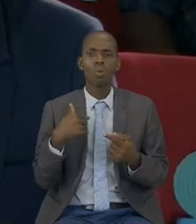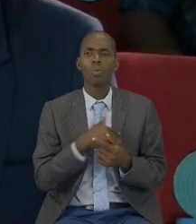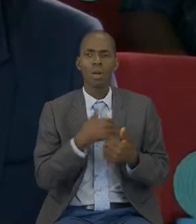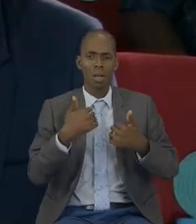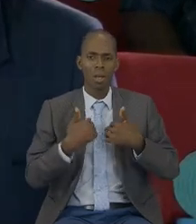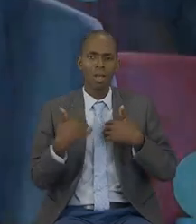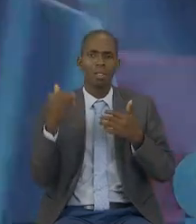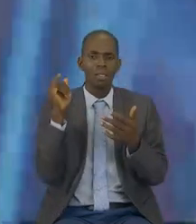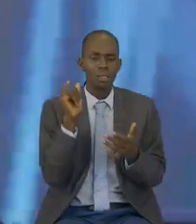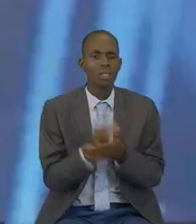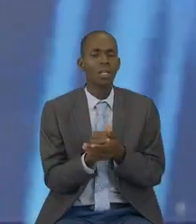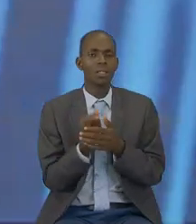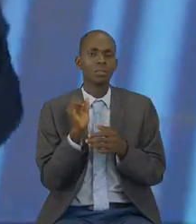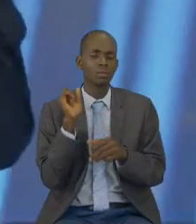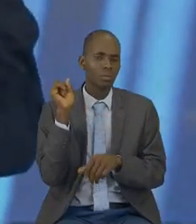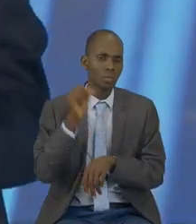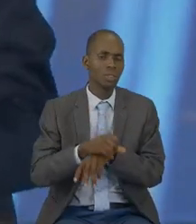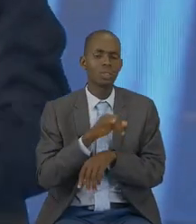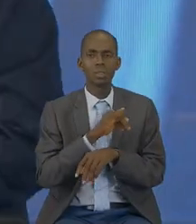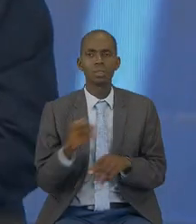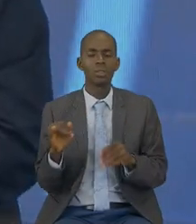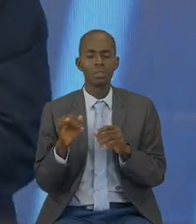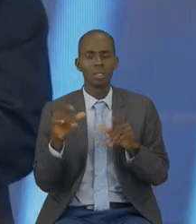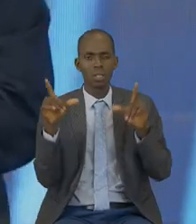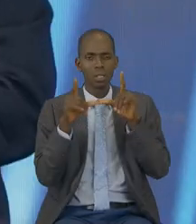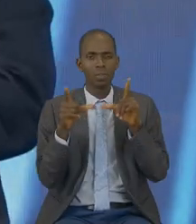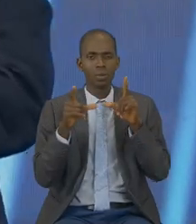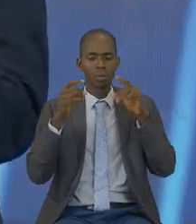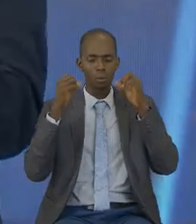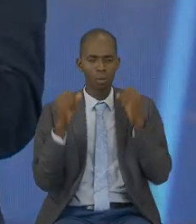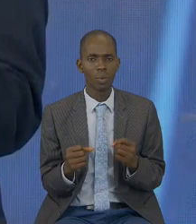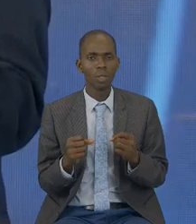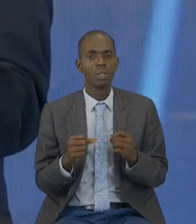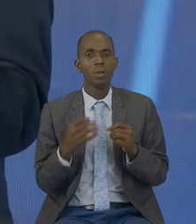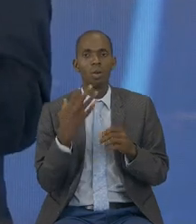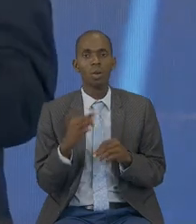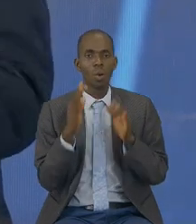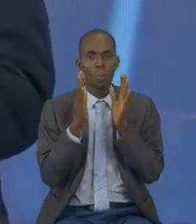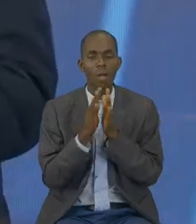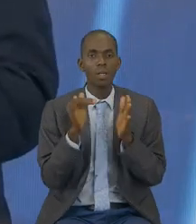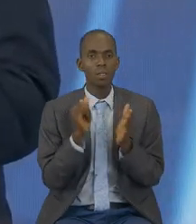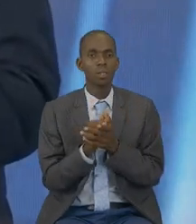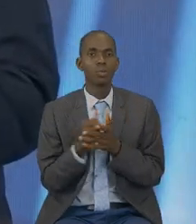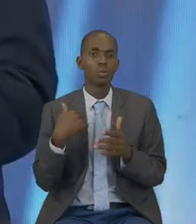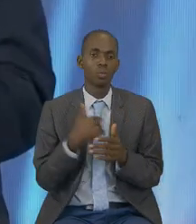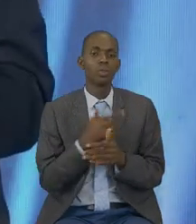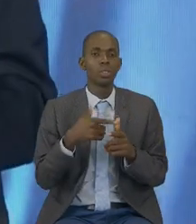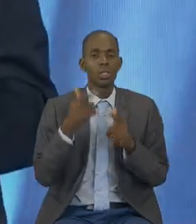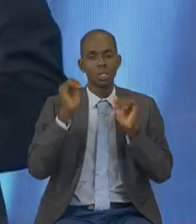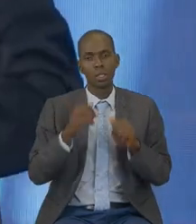that prevailing level, power of the prayer, that will stop the praying. And the